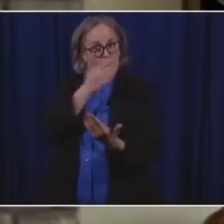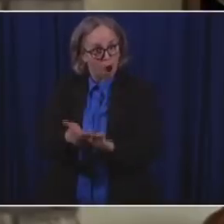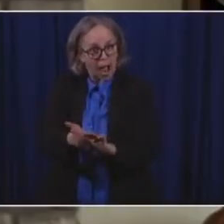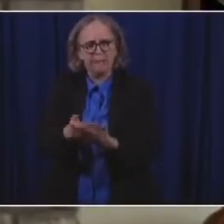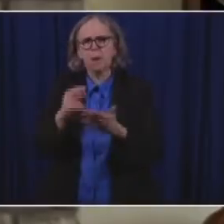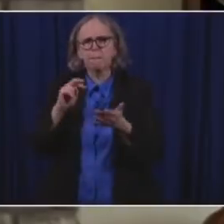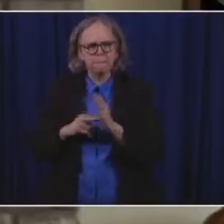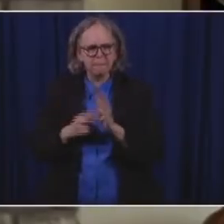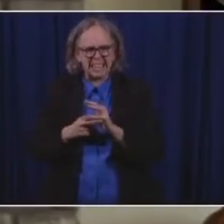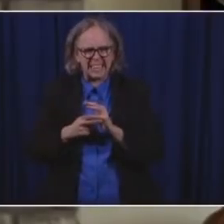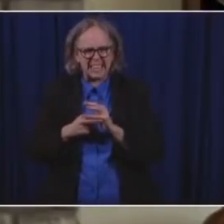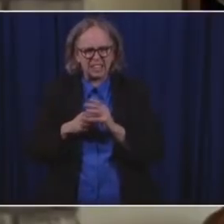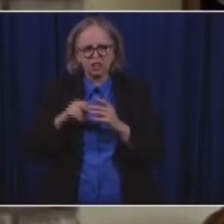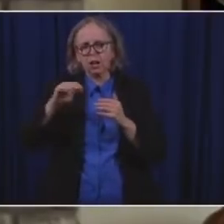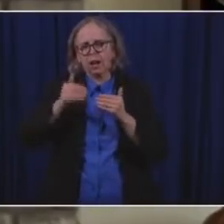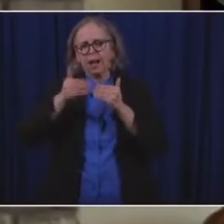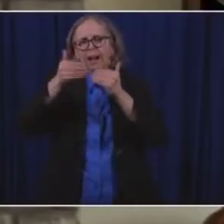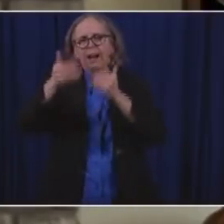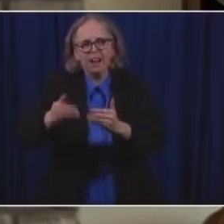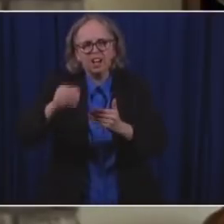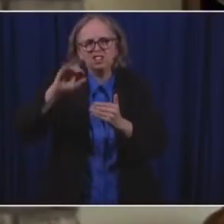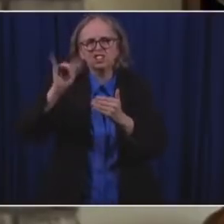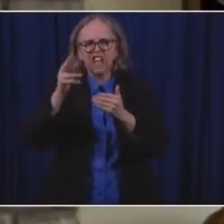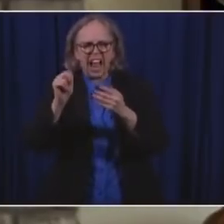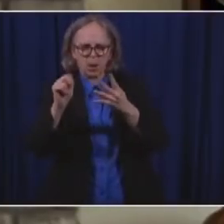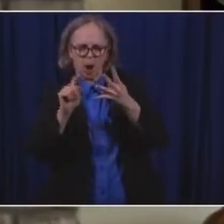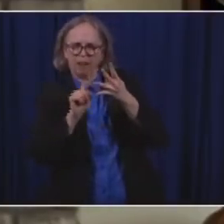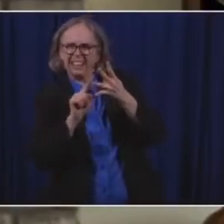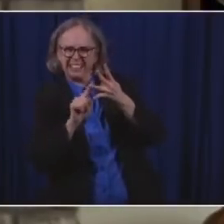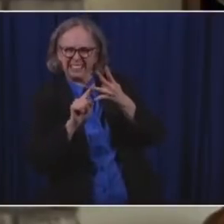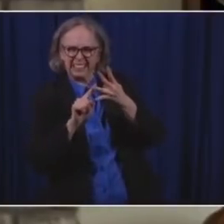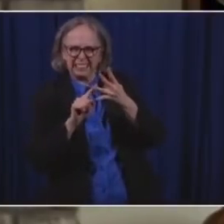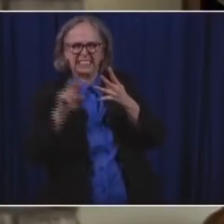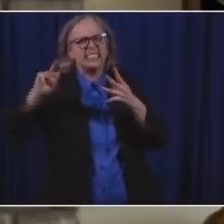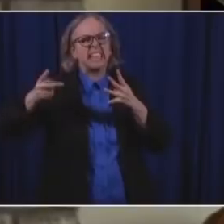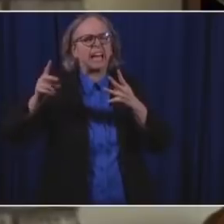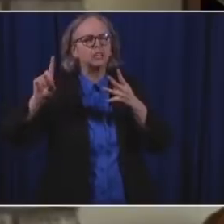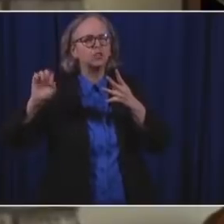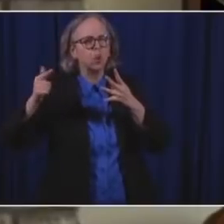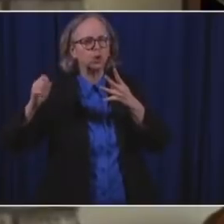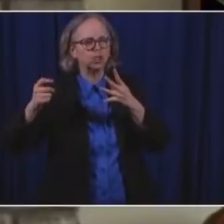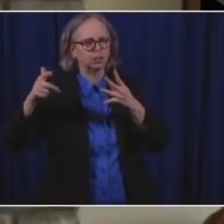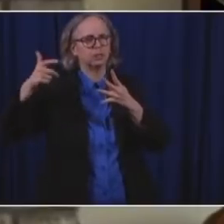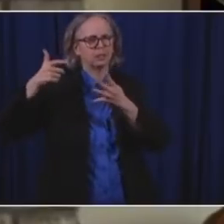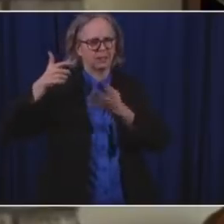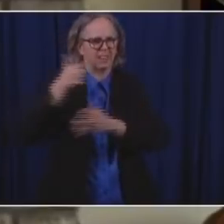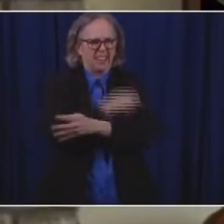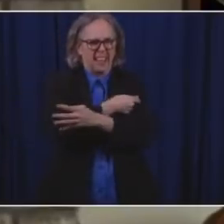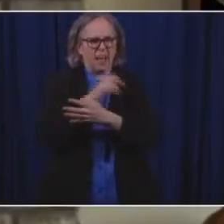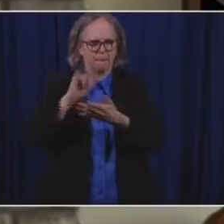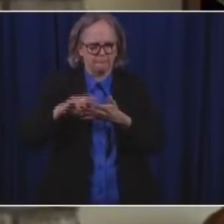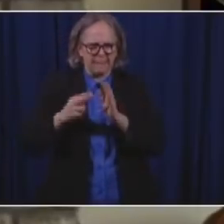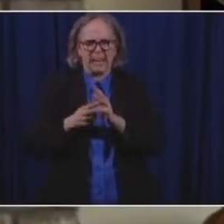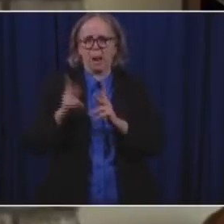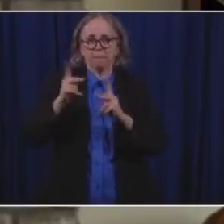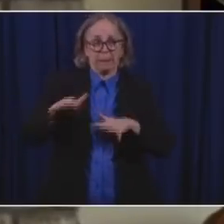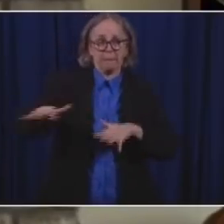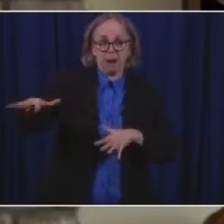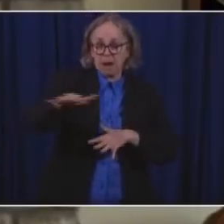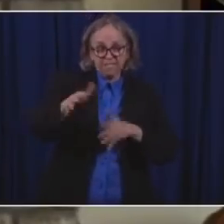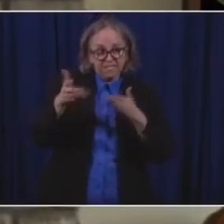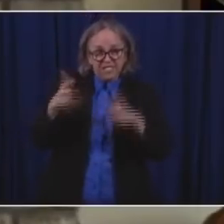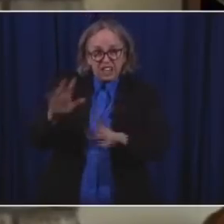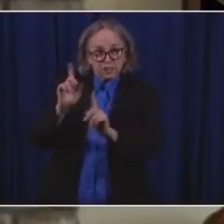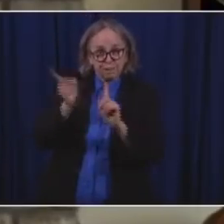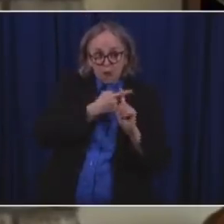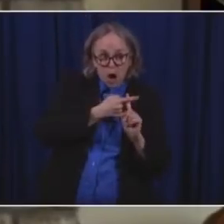mid-January, we're into the second shots. And so we're then at that point starting to have people who really, we believe, will